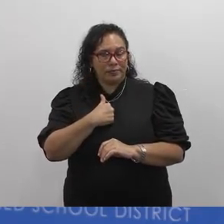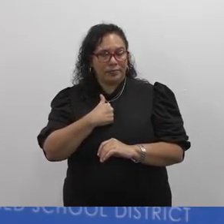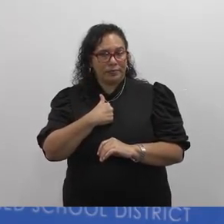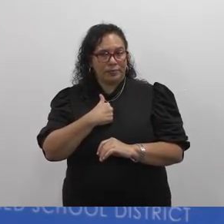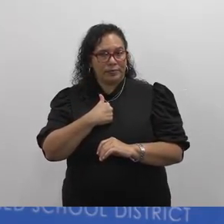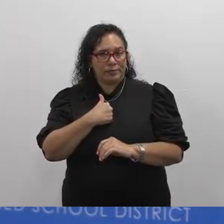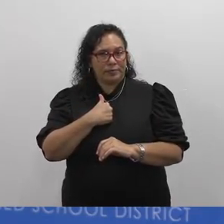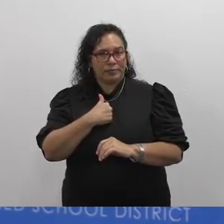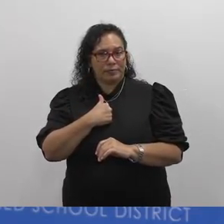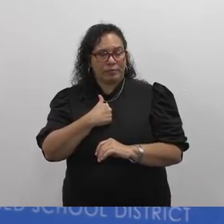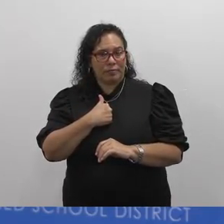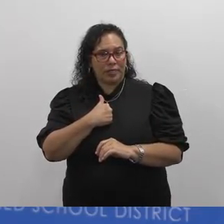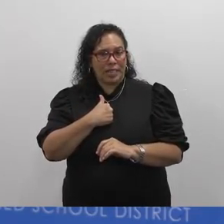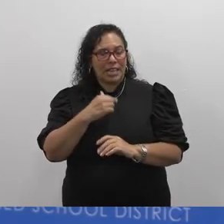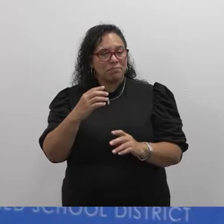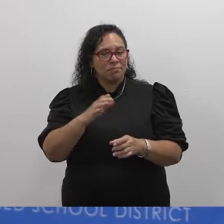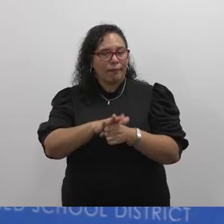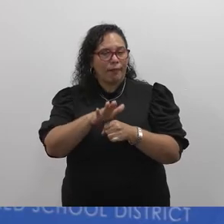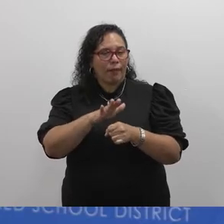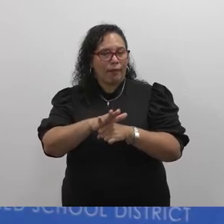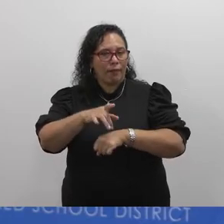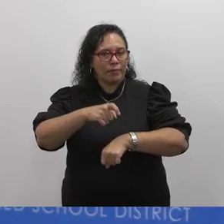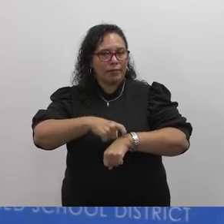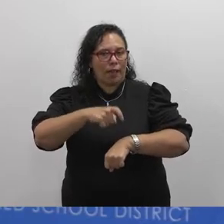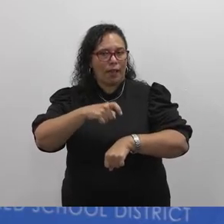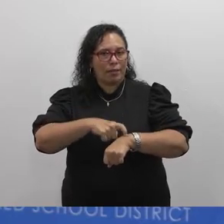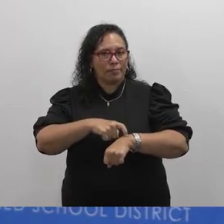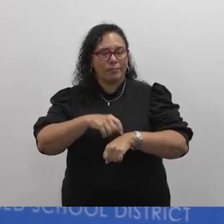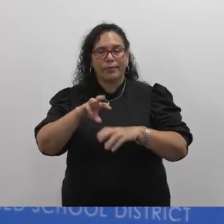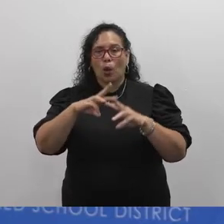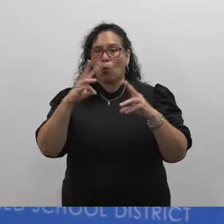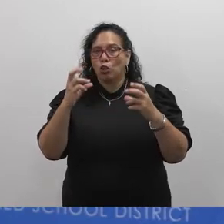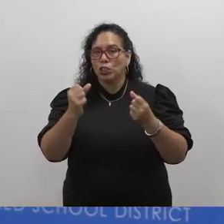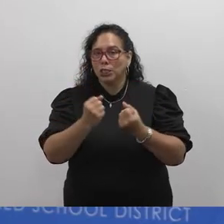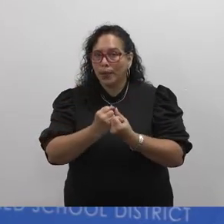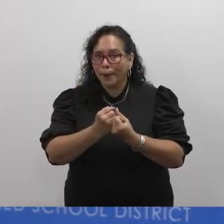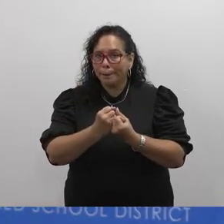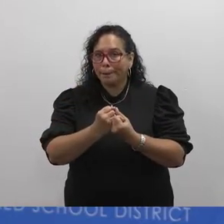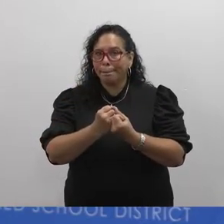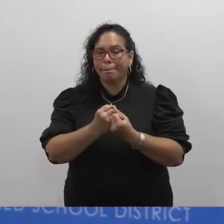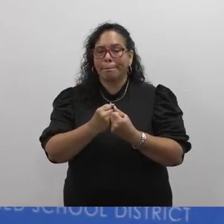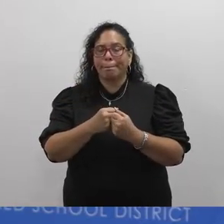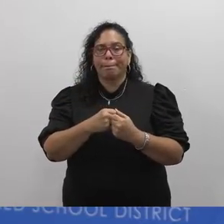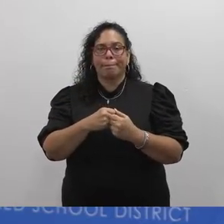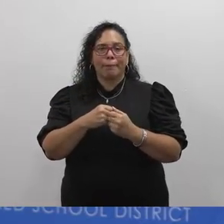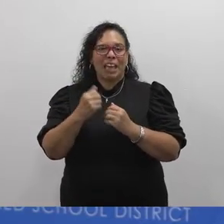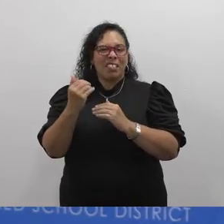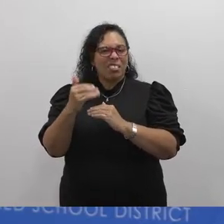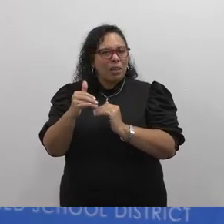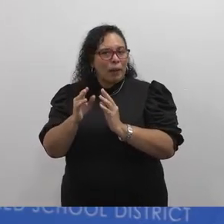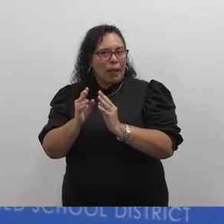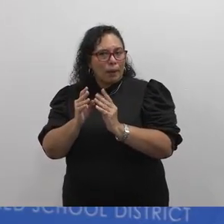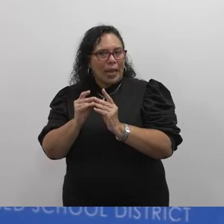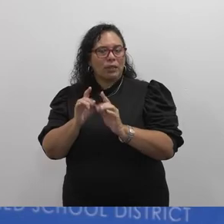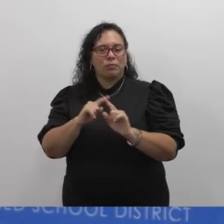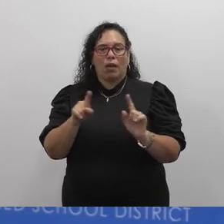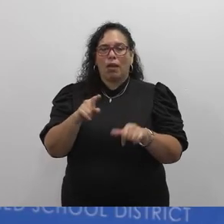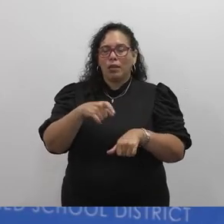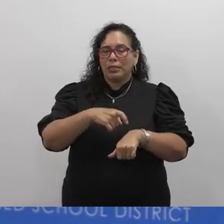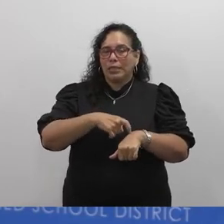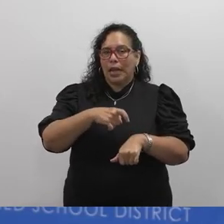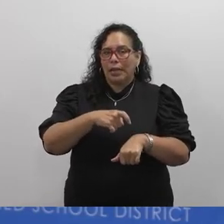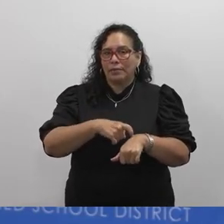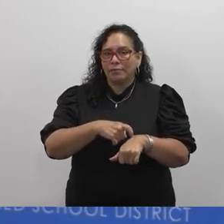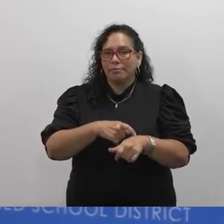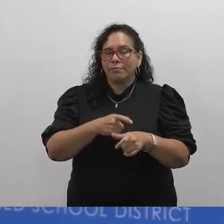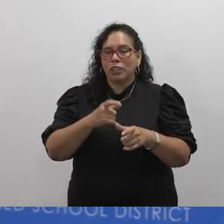governance is having dedicated time at workshop, limited at meetings, but you know, having time to